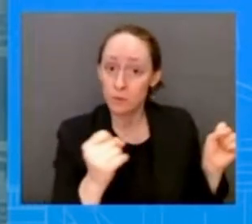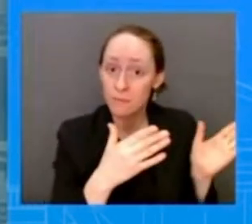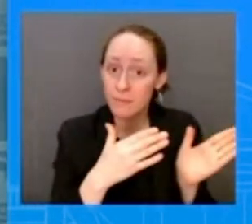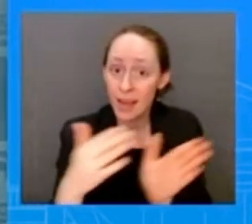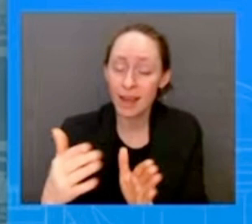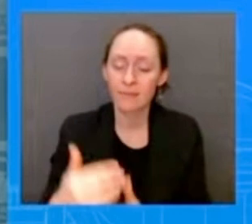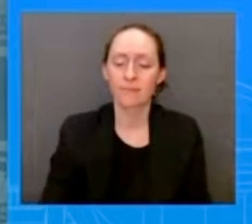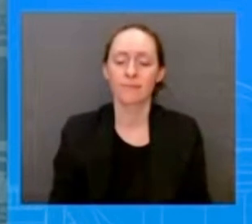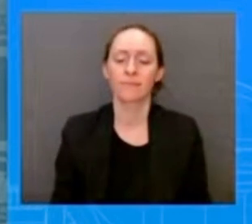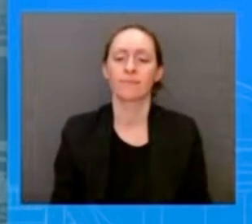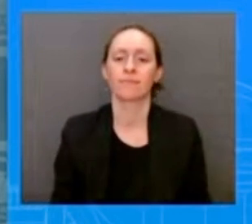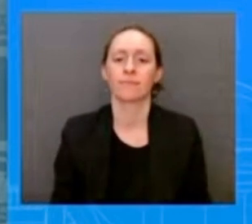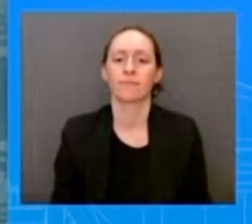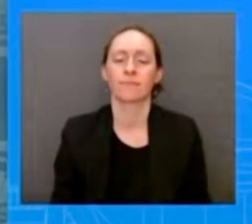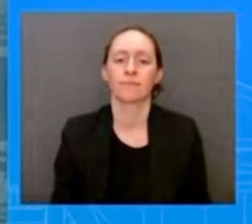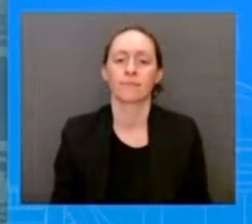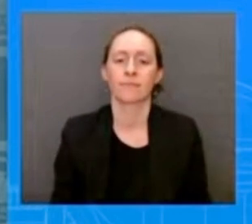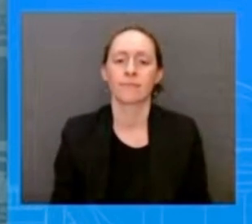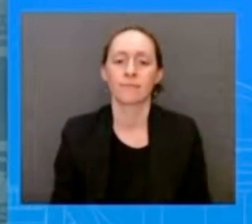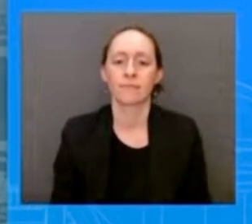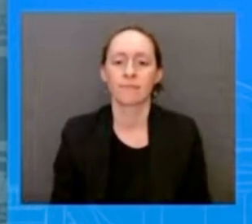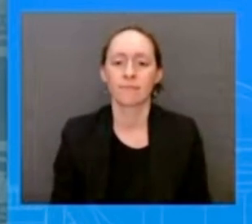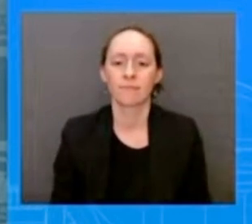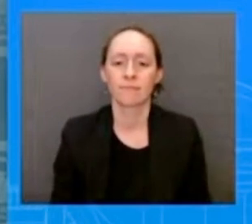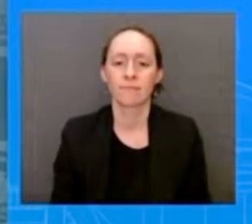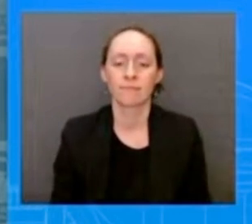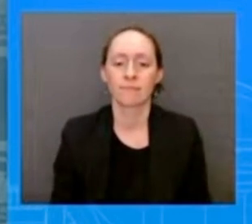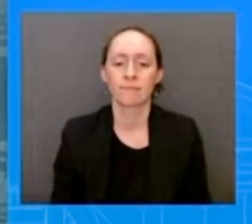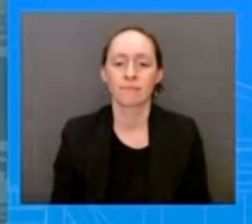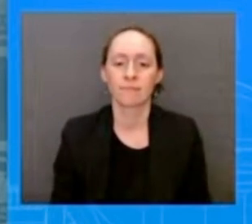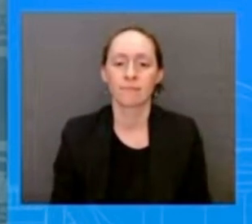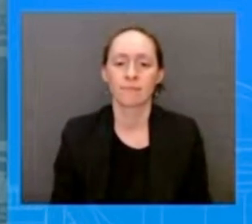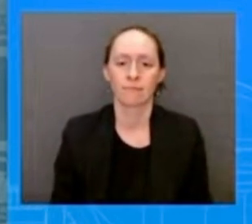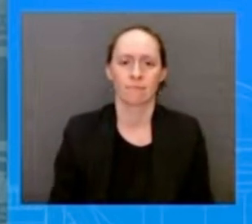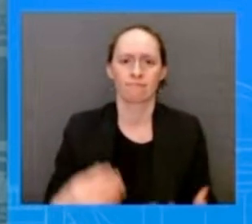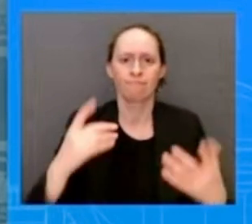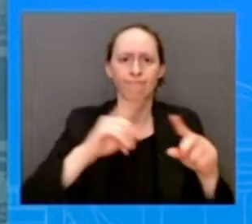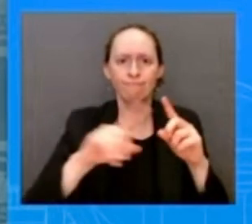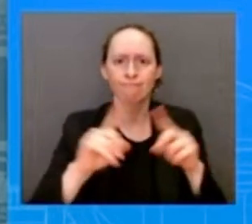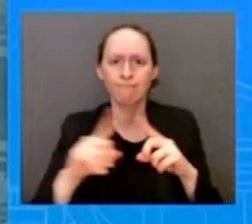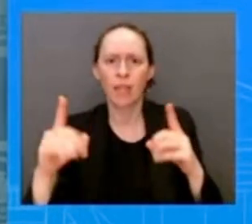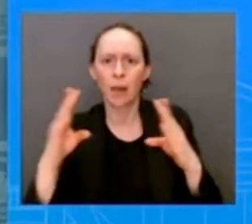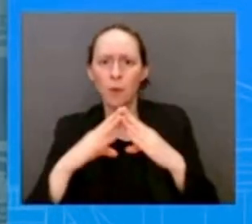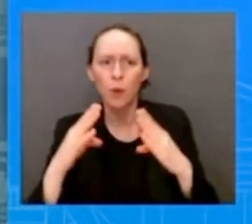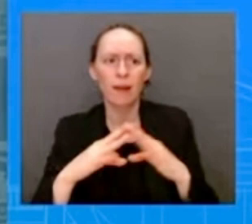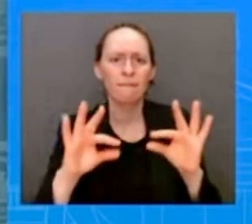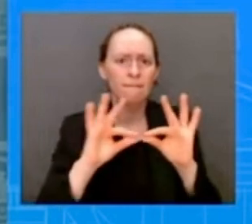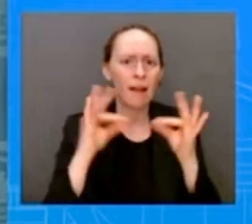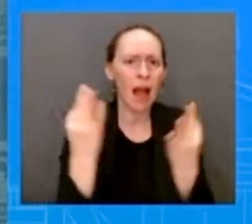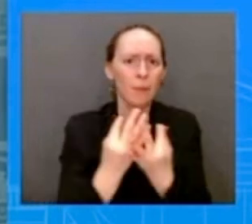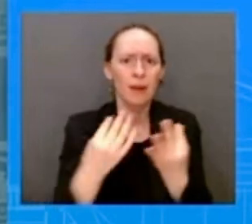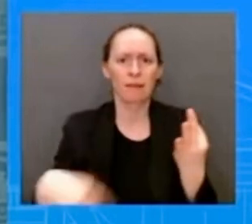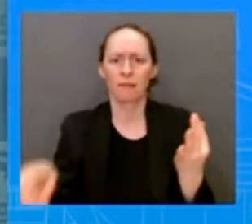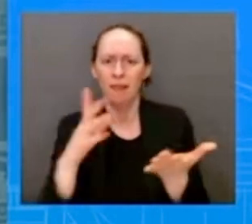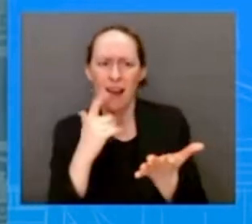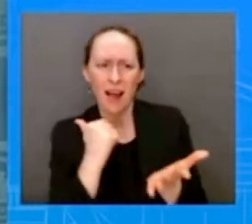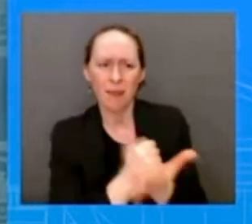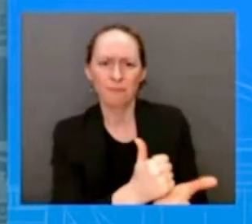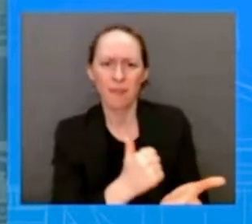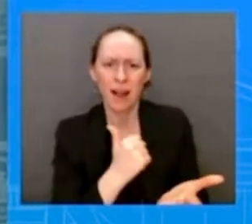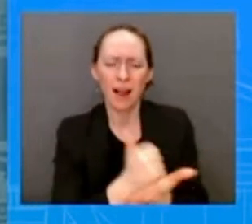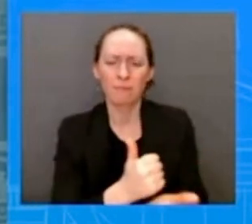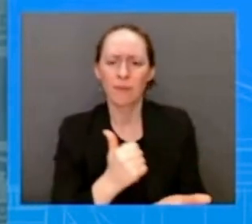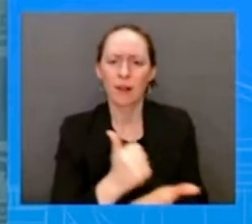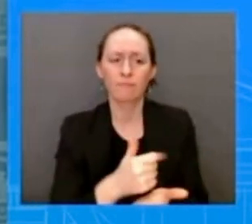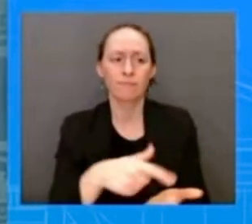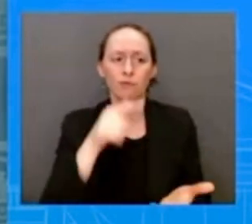to deal with communities and families who are not able to put food on the table or help them put food on the table, making sure that our kids